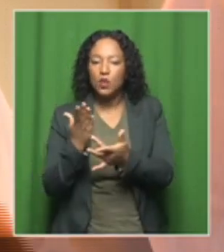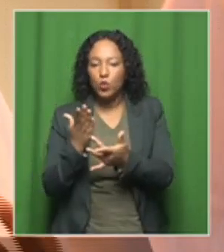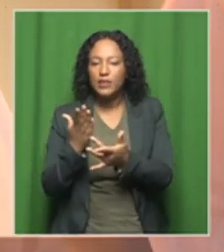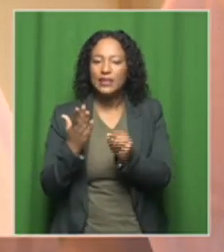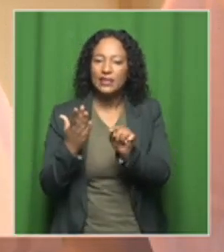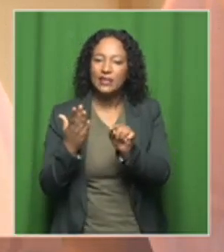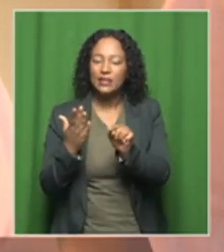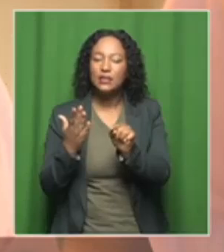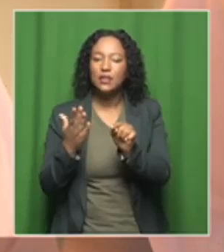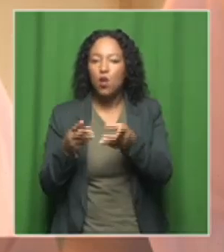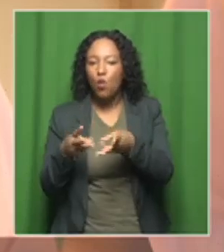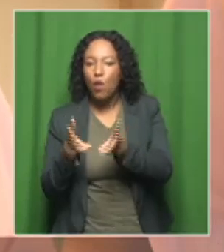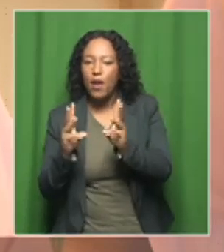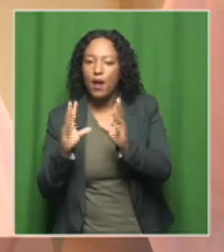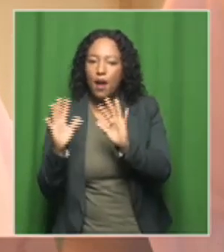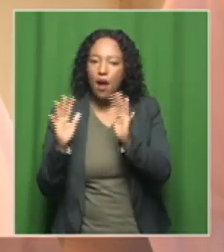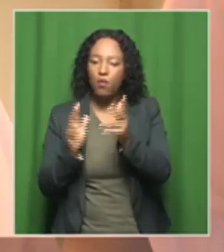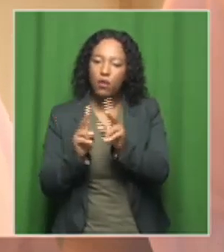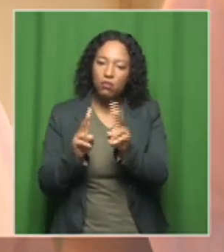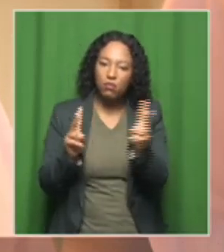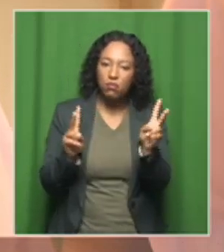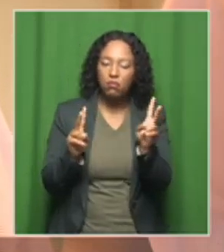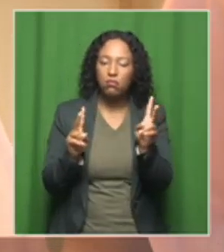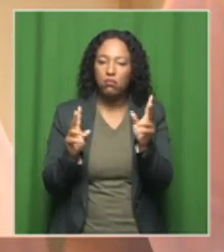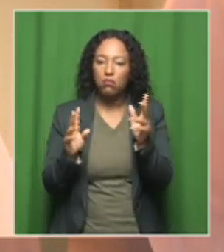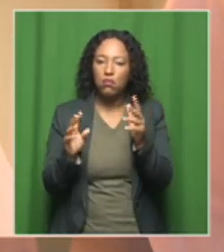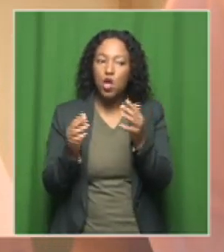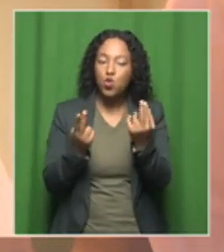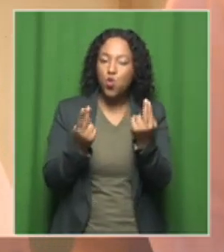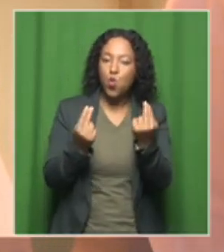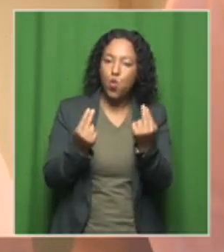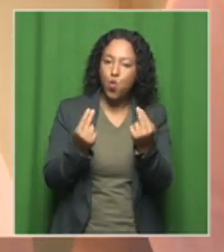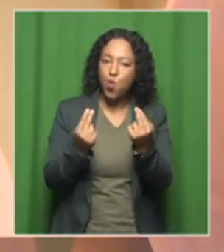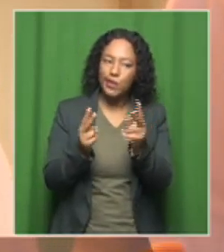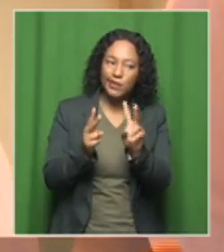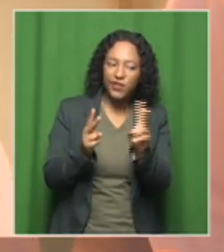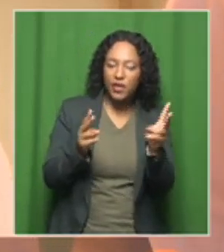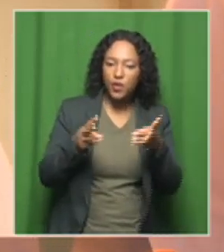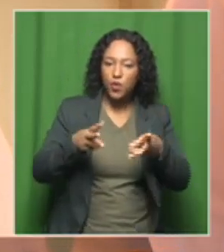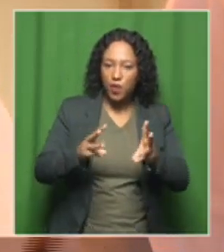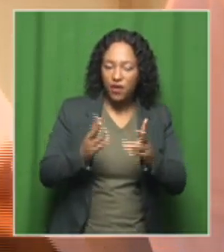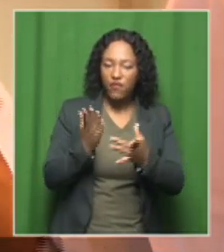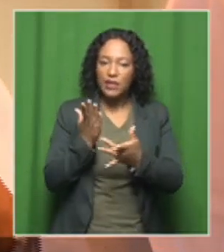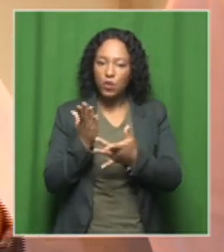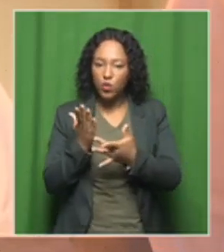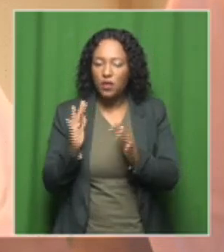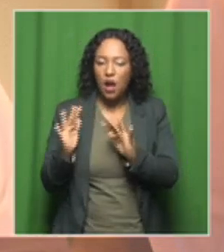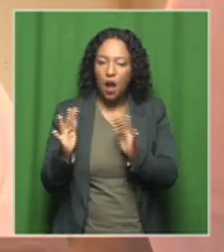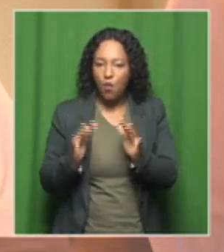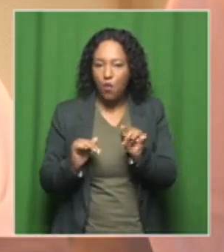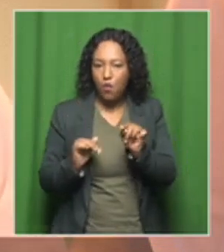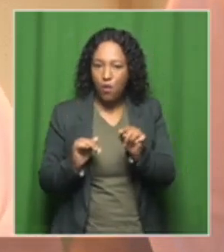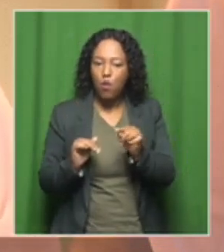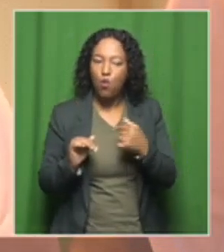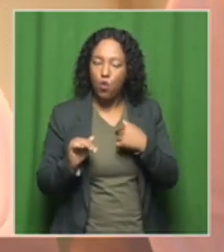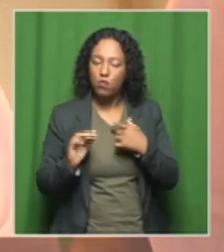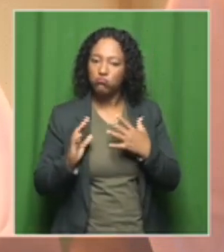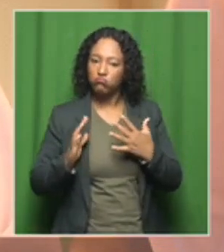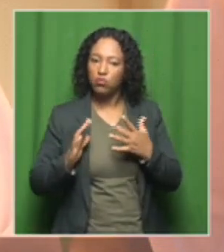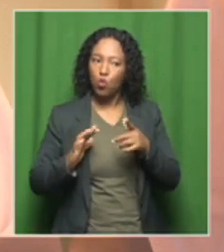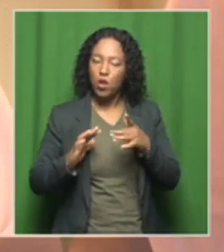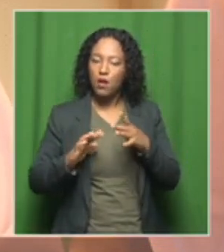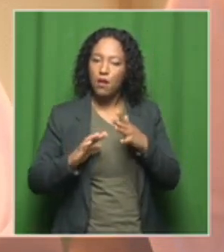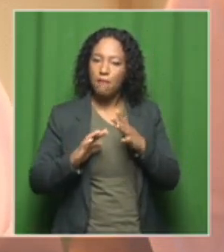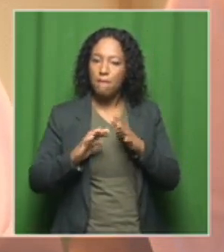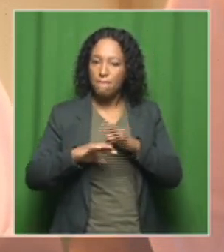of determining new fuels, how best we can be able to exploit this kind of technology so that we remain at the cutting edge